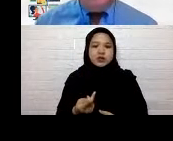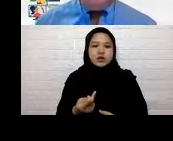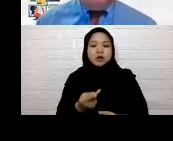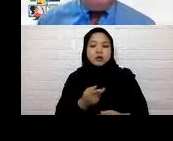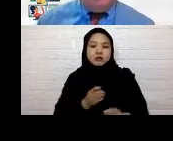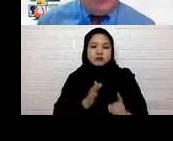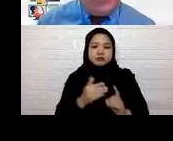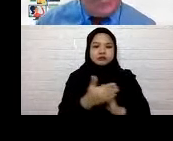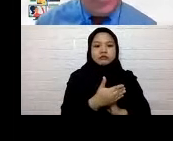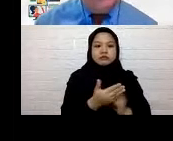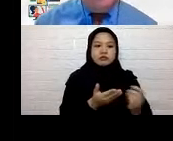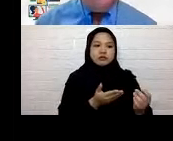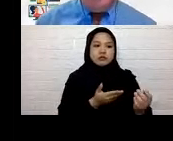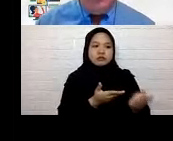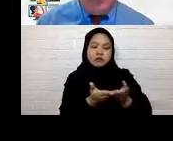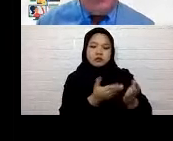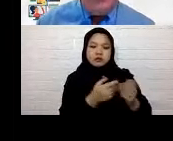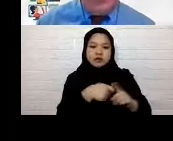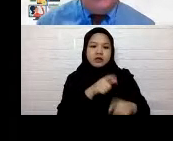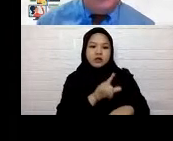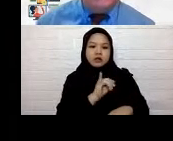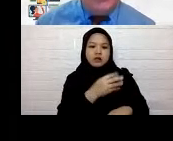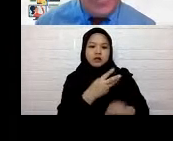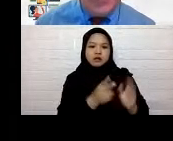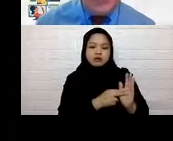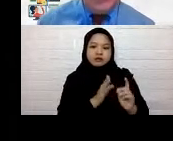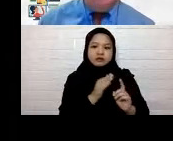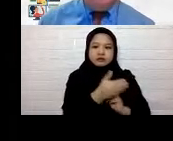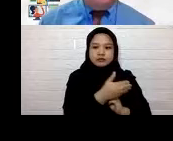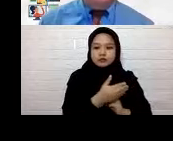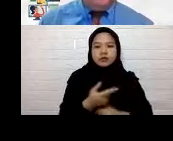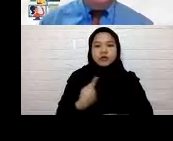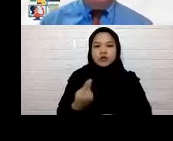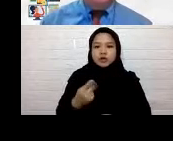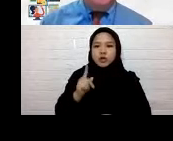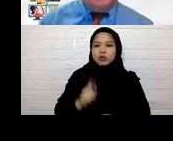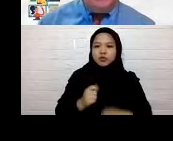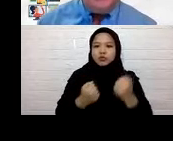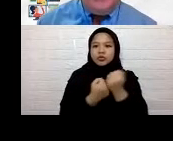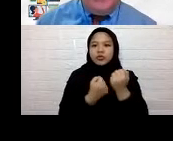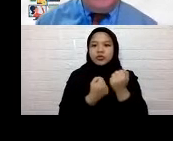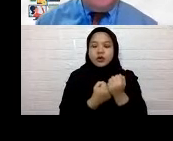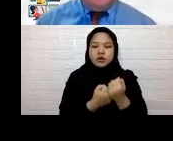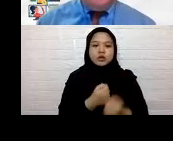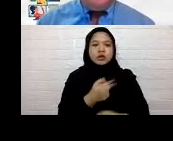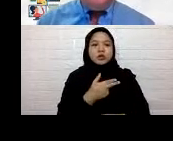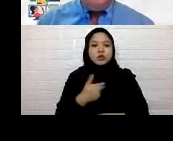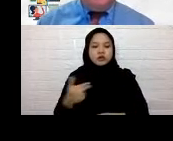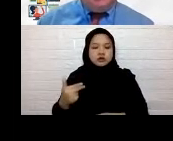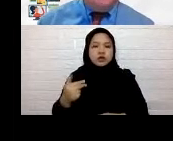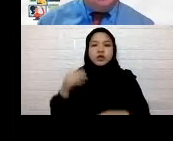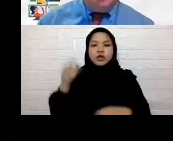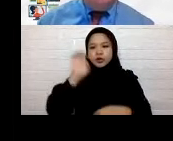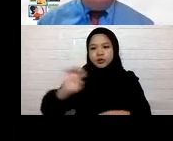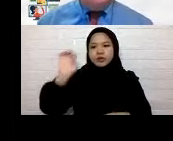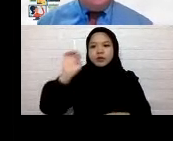time in Indonesia, in Europe, other parts of Asia, in the United States. This is what we